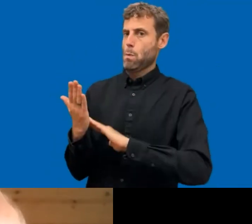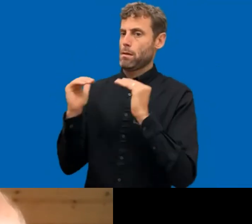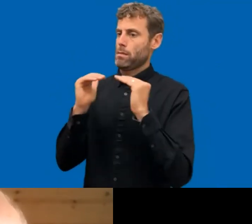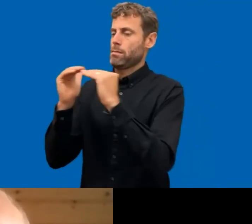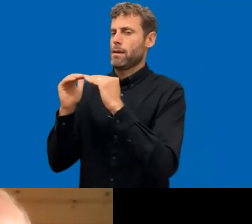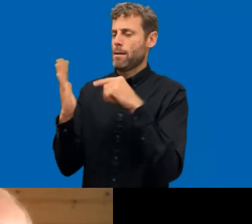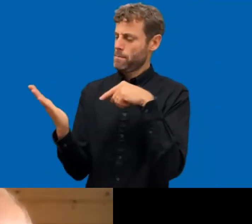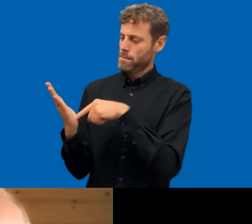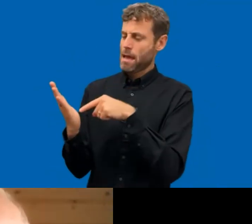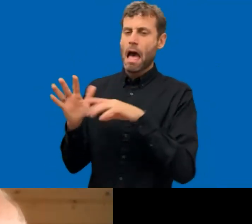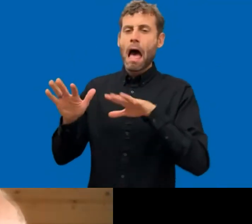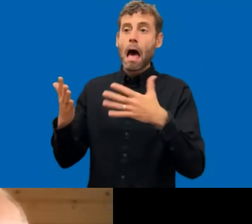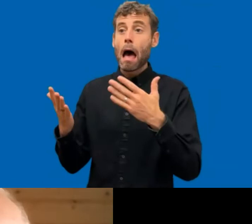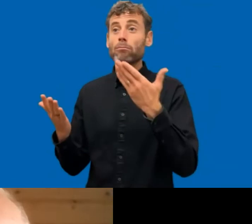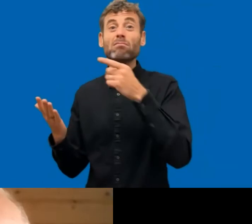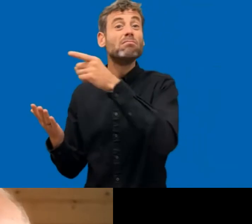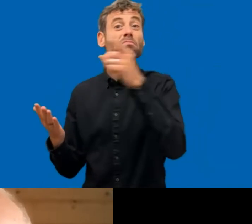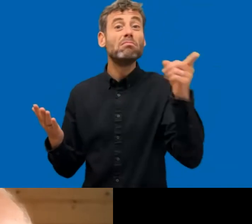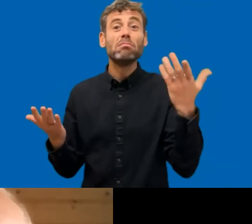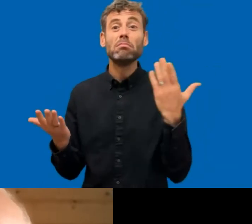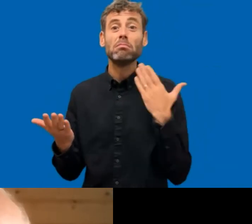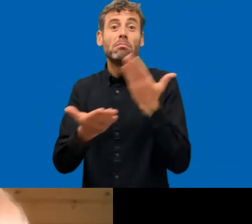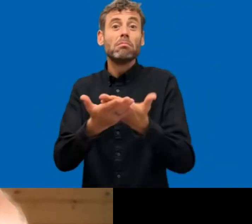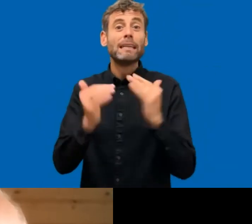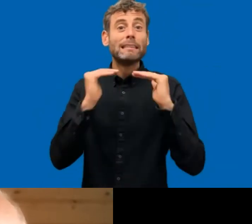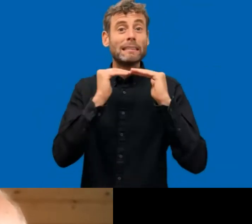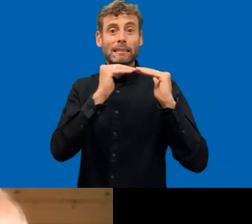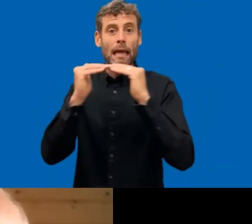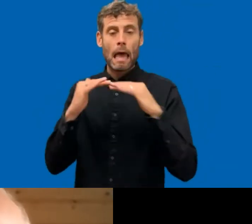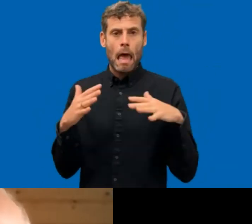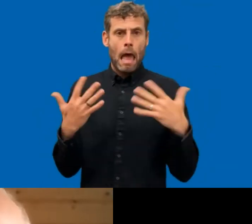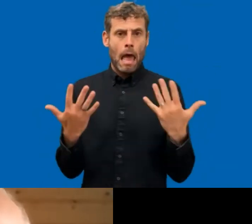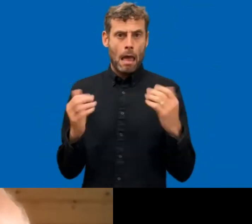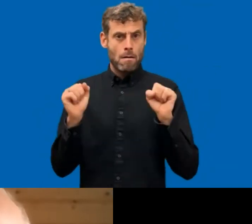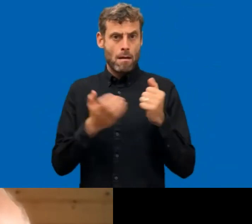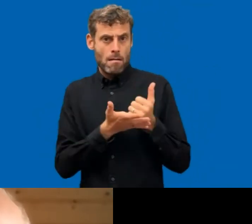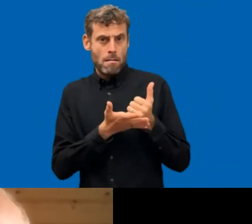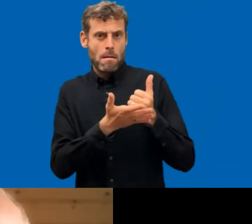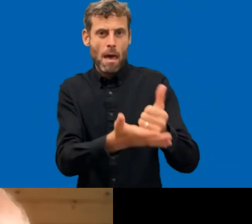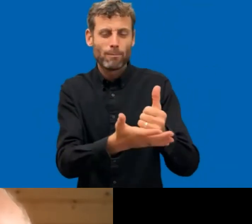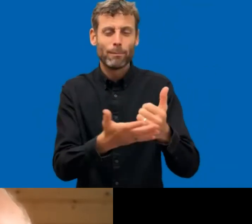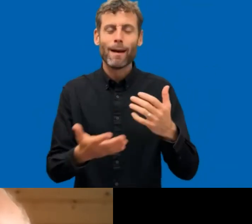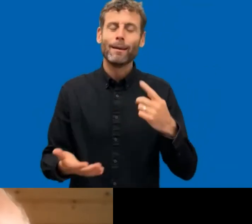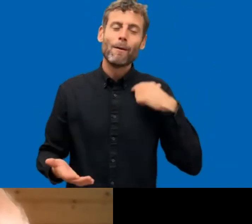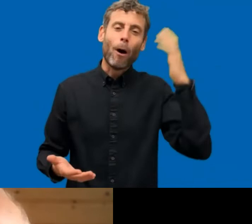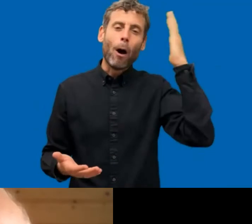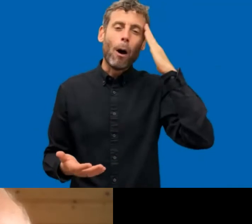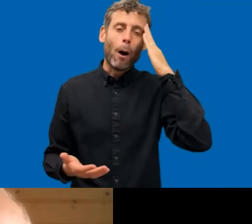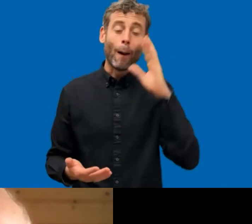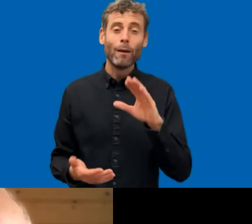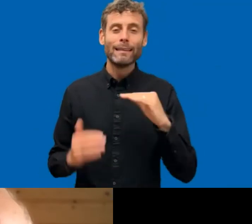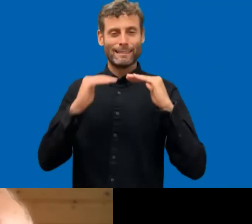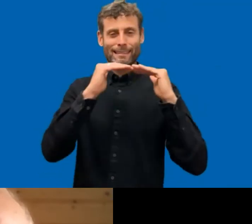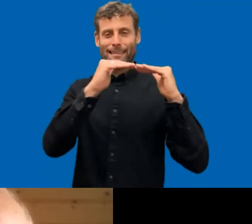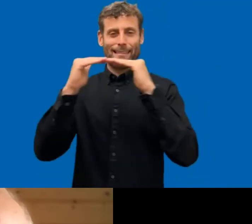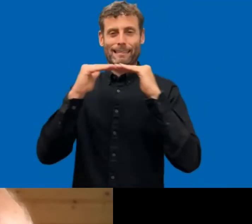or possible to use and not boring, as Klaus-Peter says, and not difficult to read? So we are all kind of complaining about the standards, but